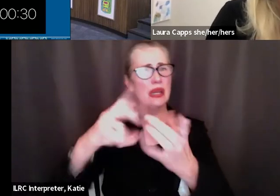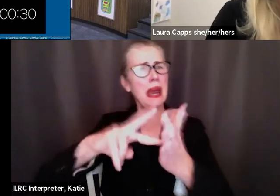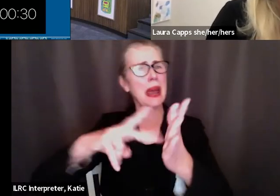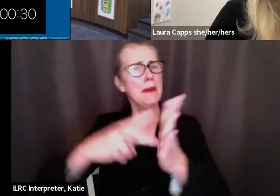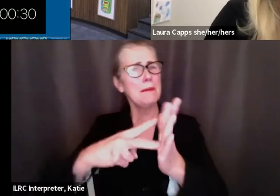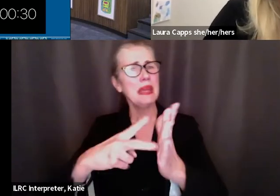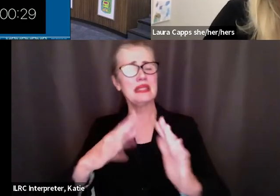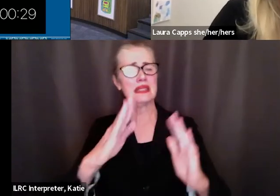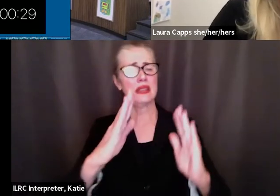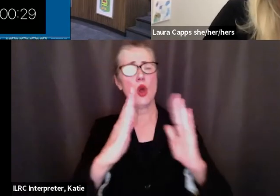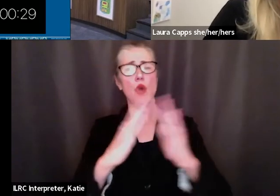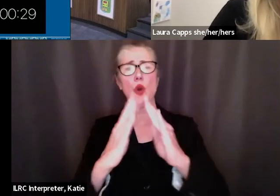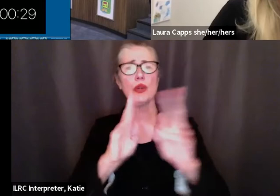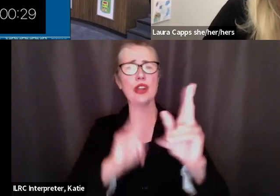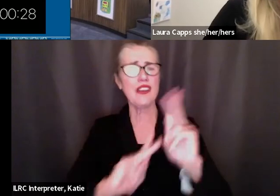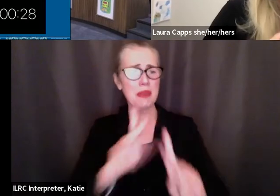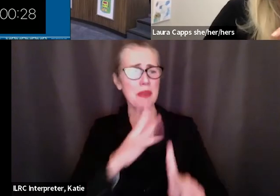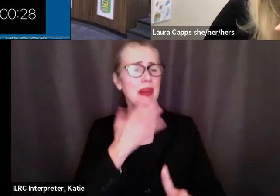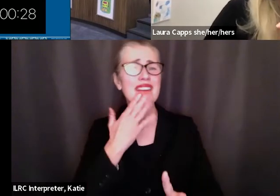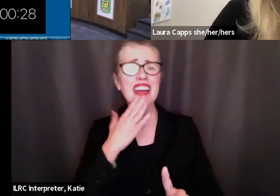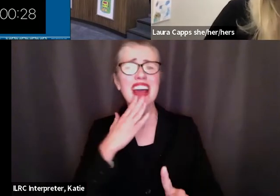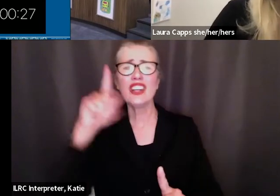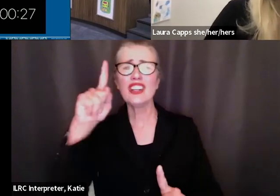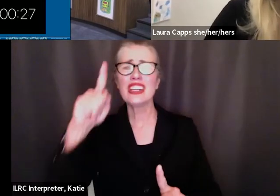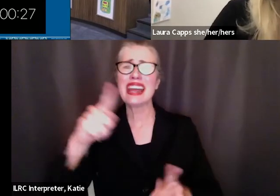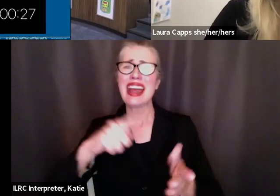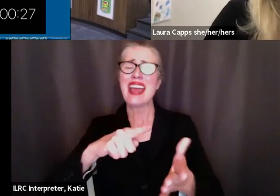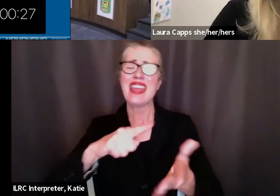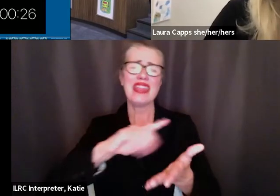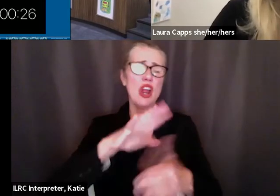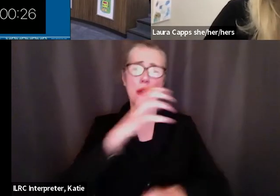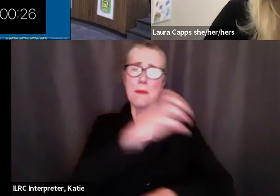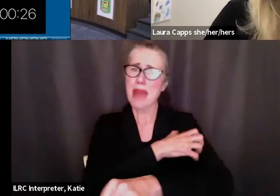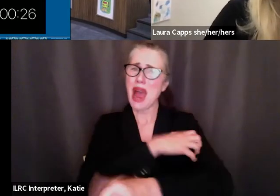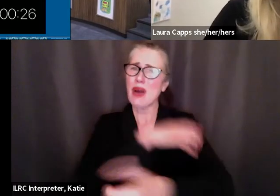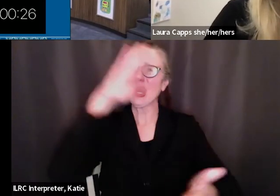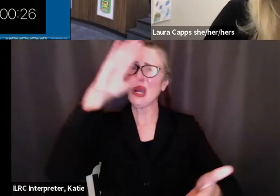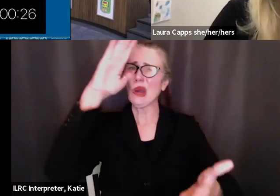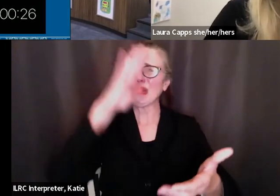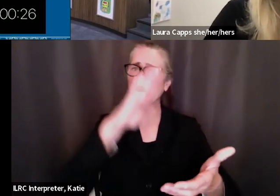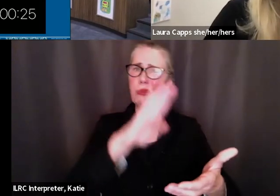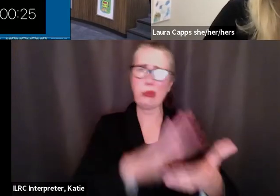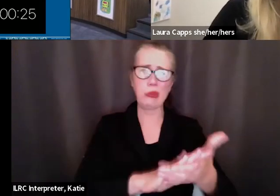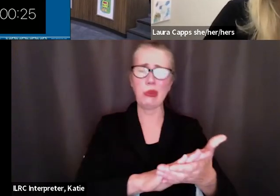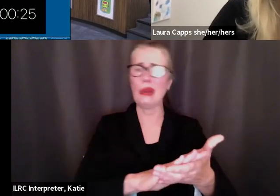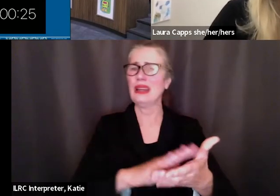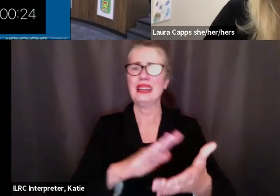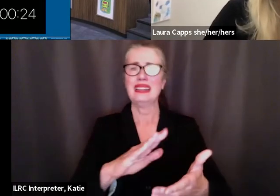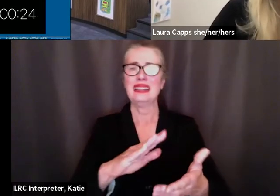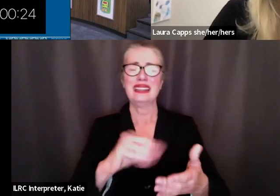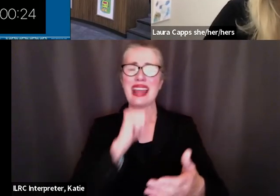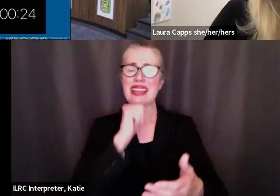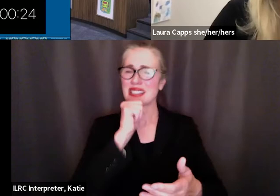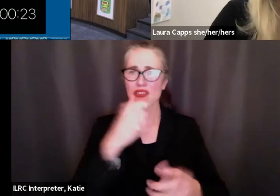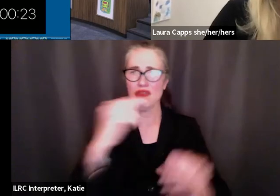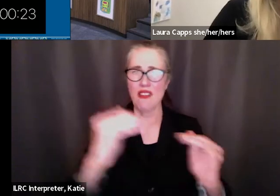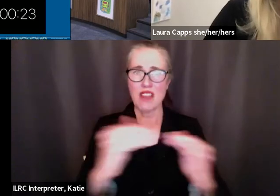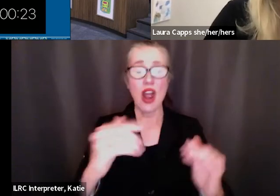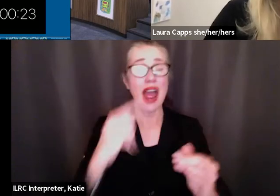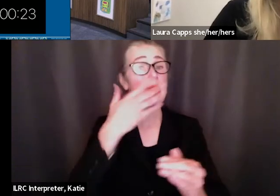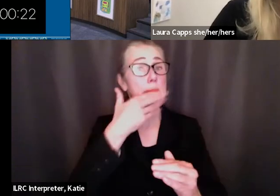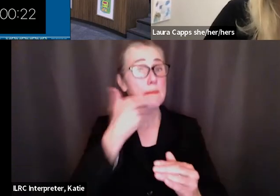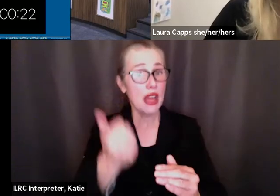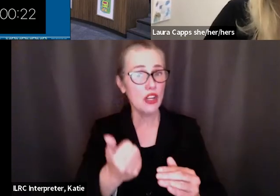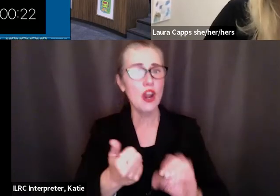are the majority demographic in our school district please keep the east and west side together as a blo as a voting